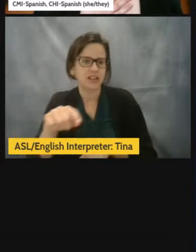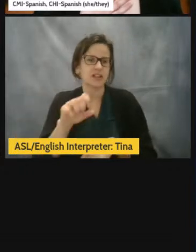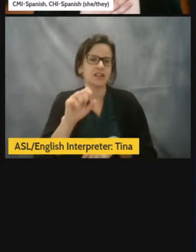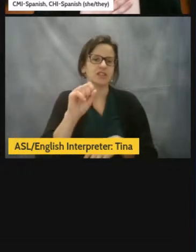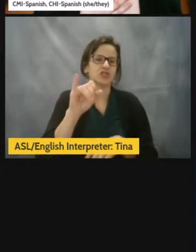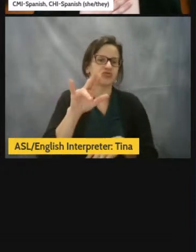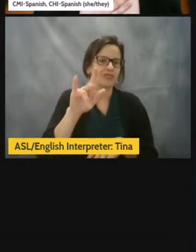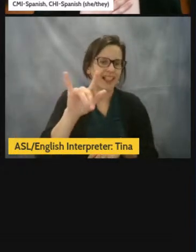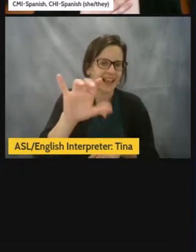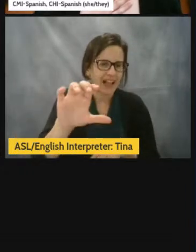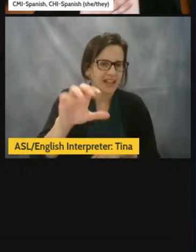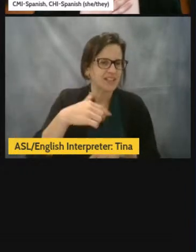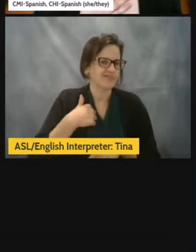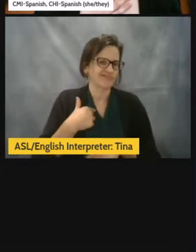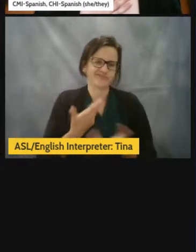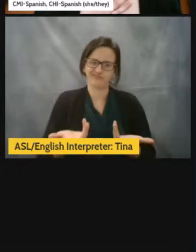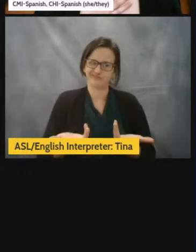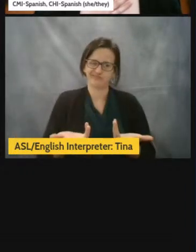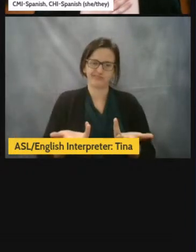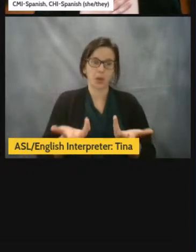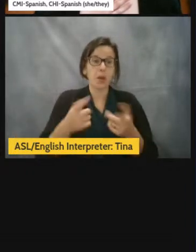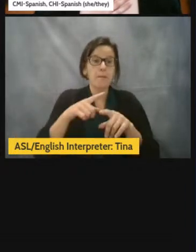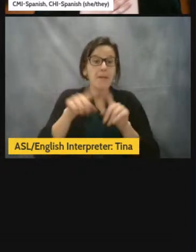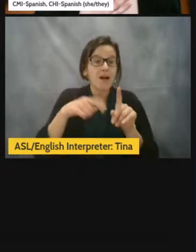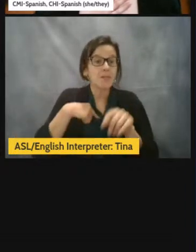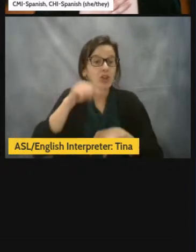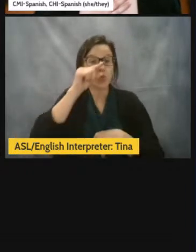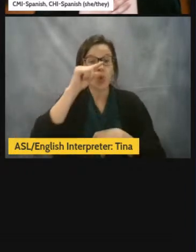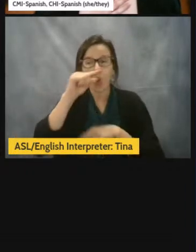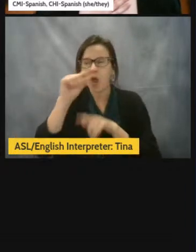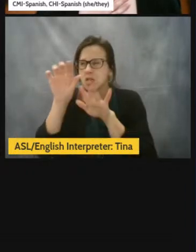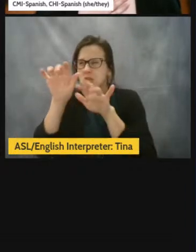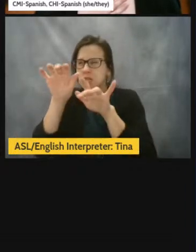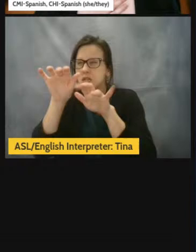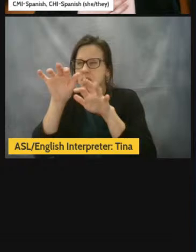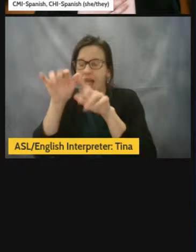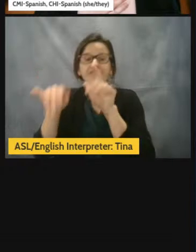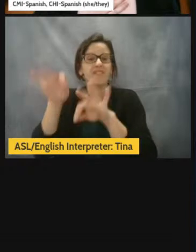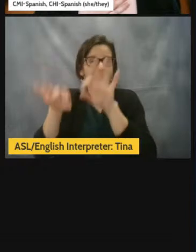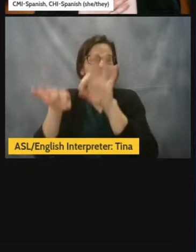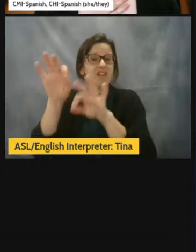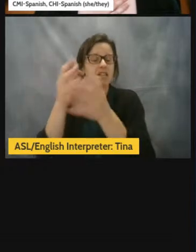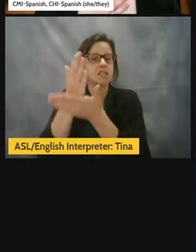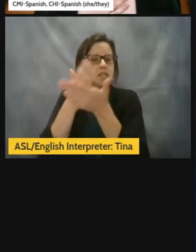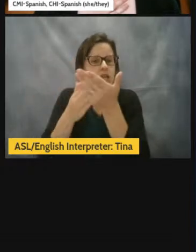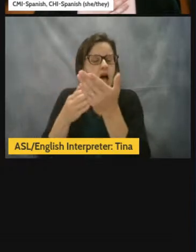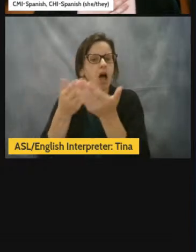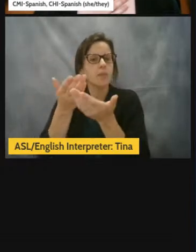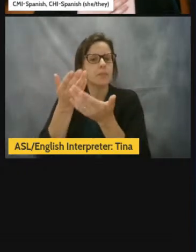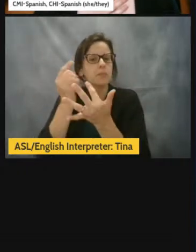But I was able to find solutions by non-binary Russian speakers who